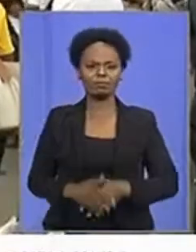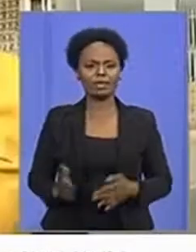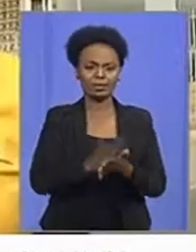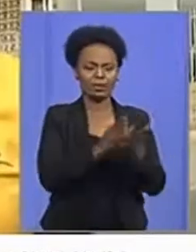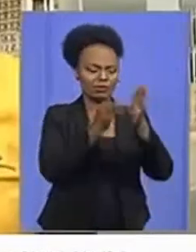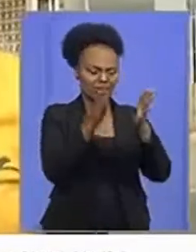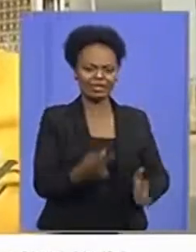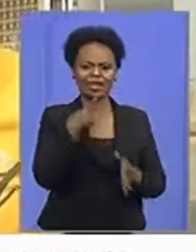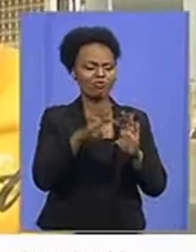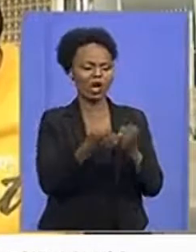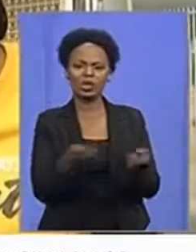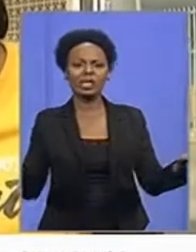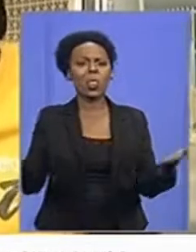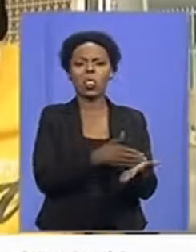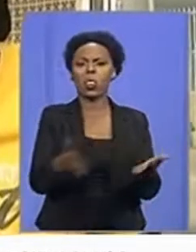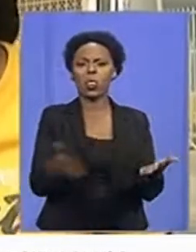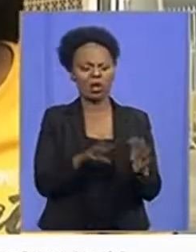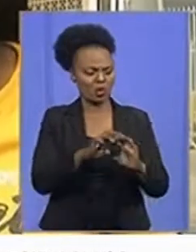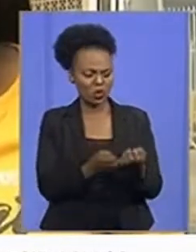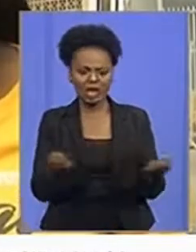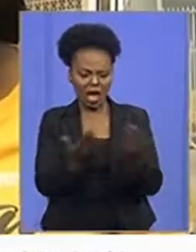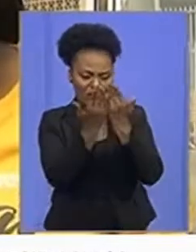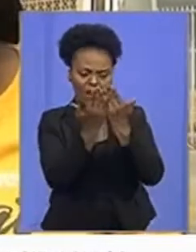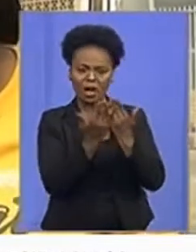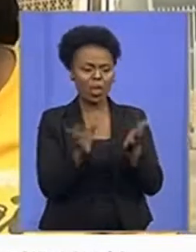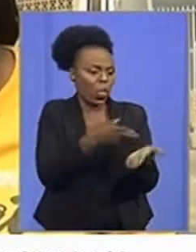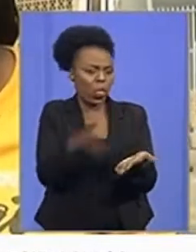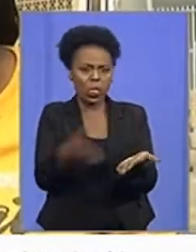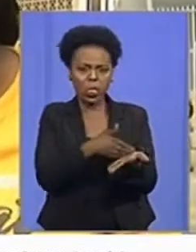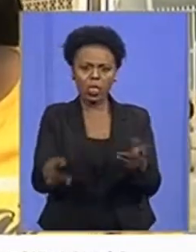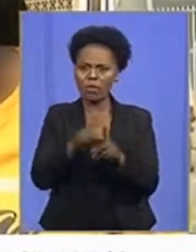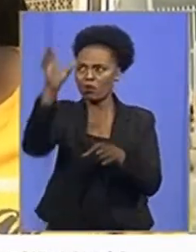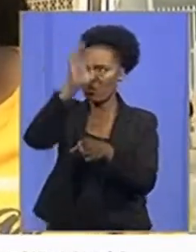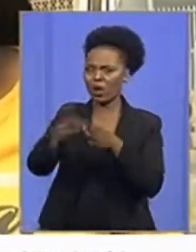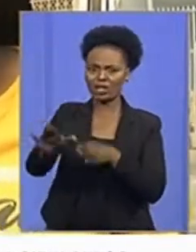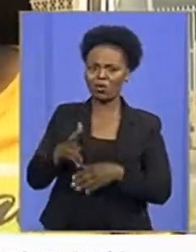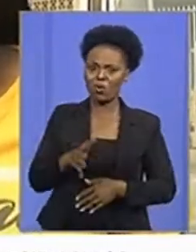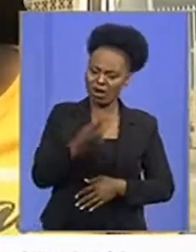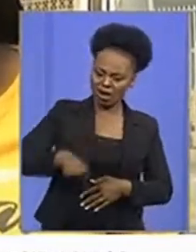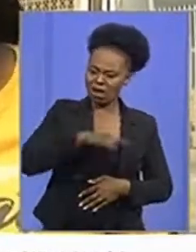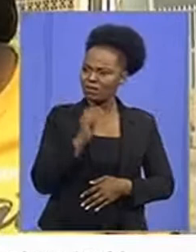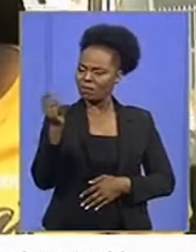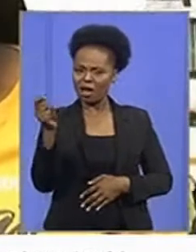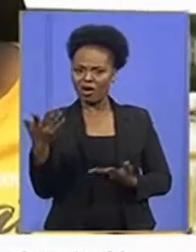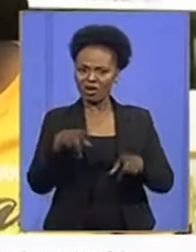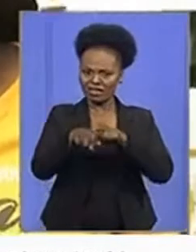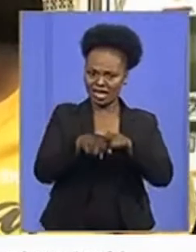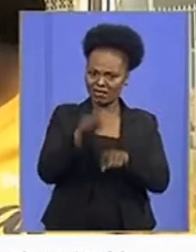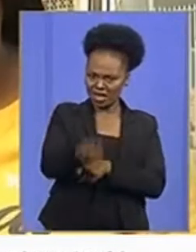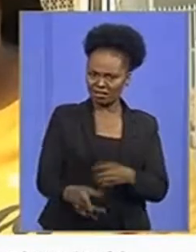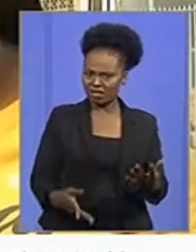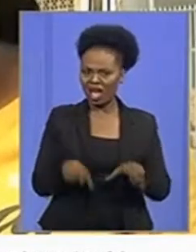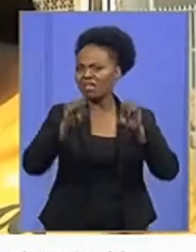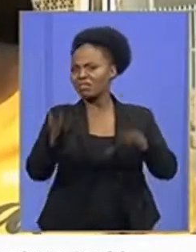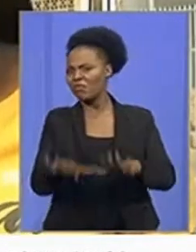ithuta. Ha rena di study material di tse tlamehile re bale ka tsona, whereas the college is expecting us hore re kwale di test. So bothata